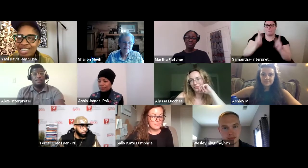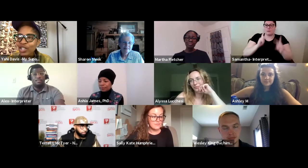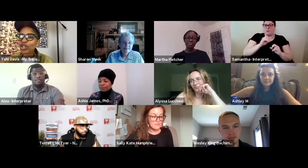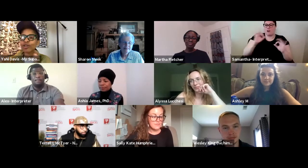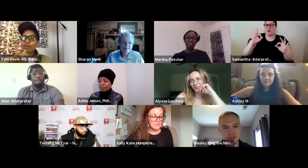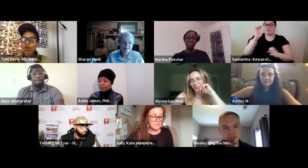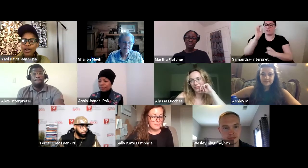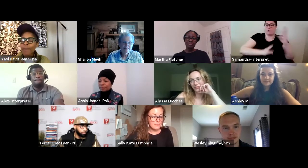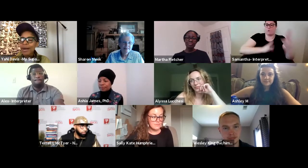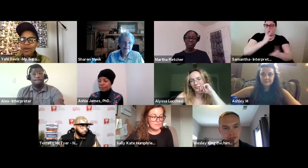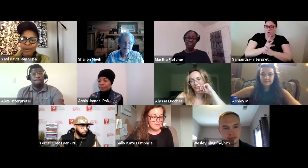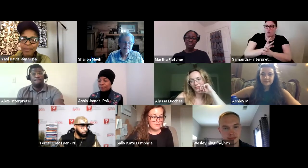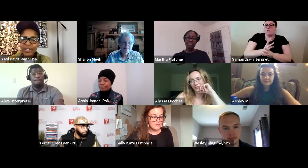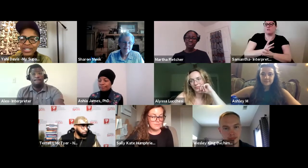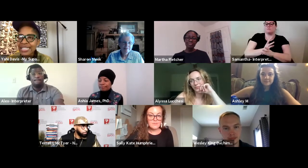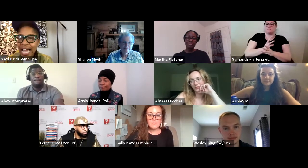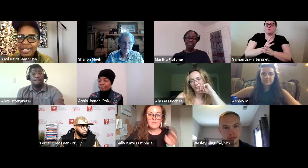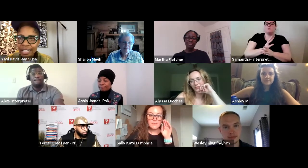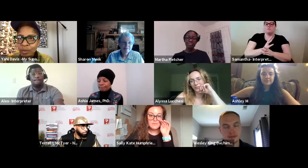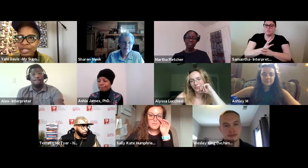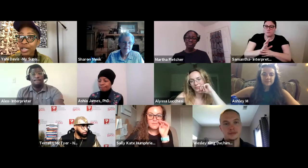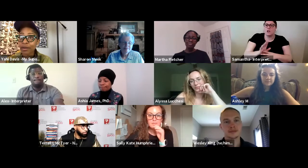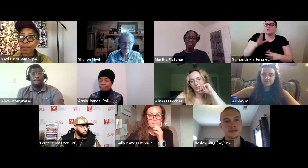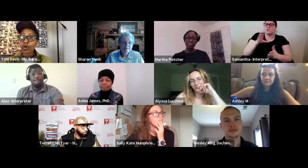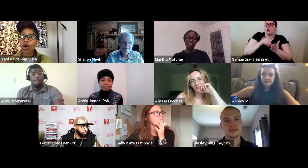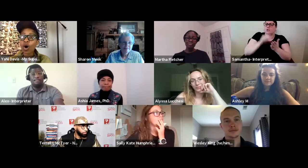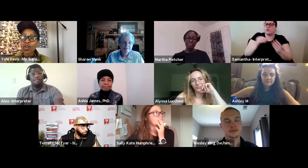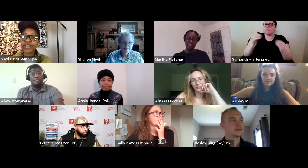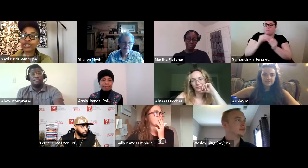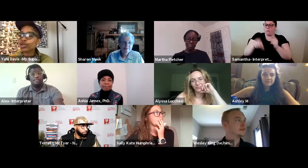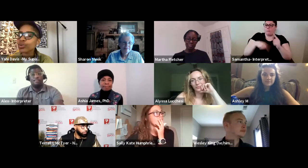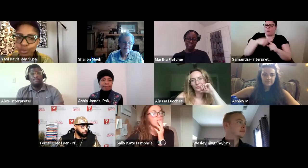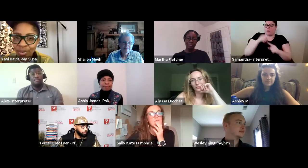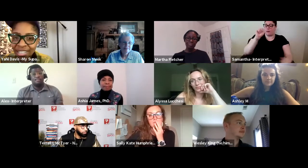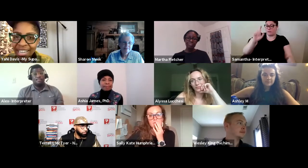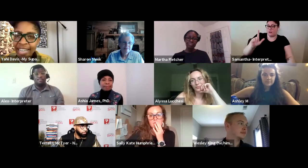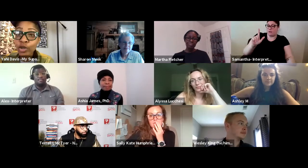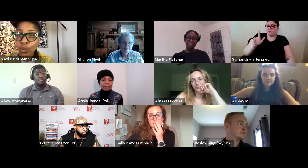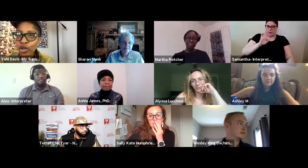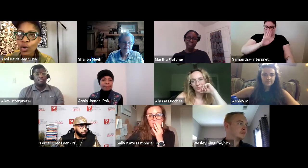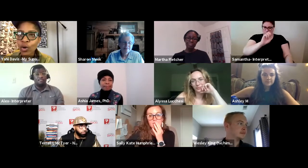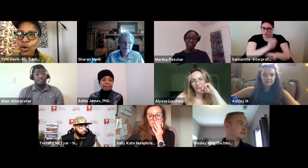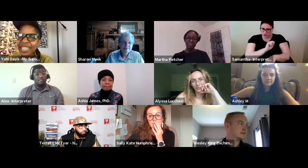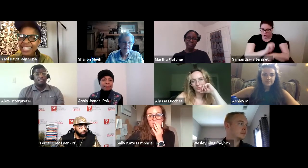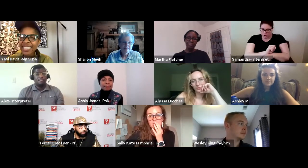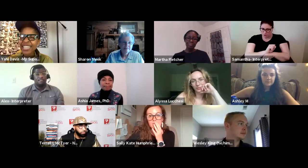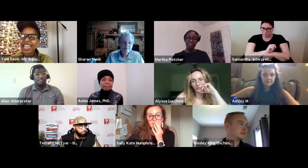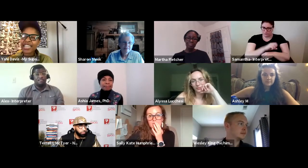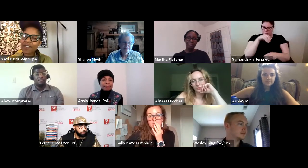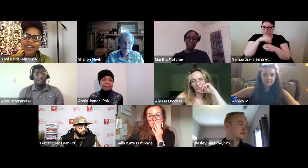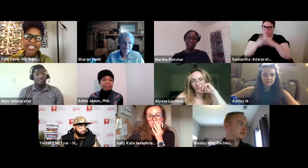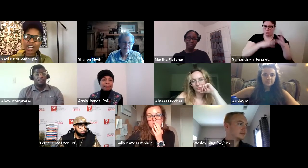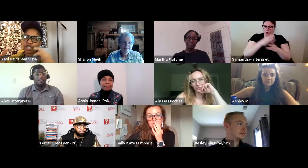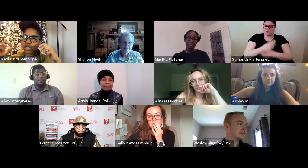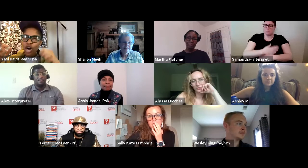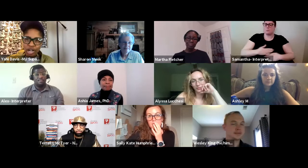on to learn more about American Sign Language and about all that you do in the world, please